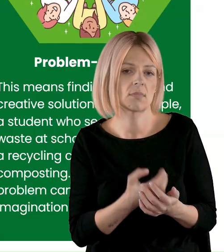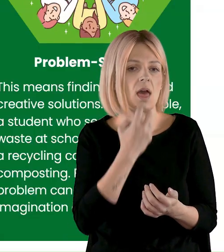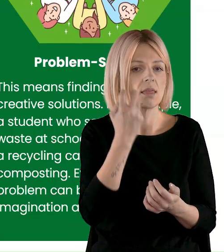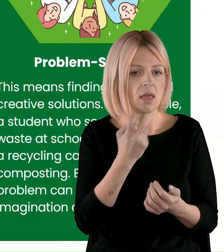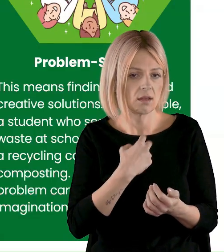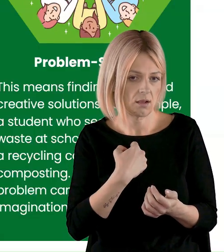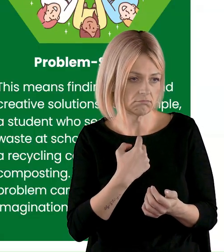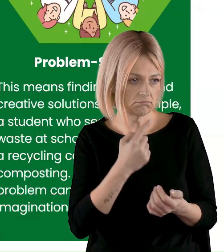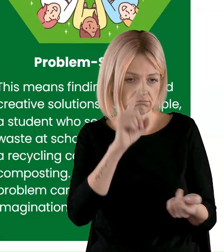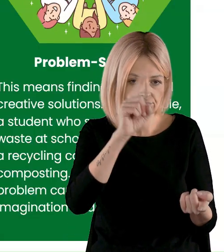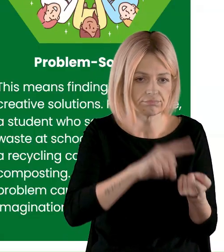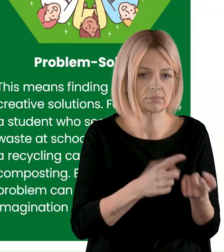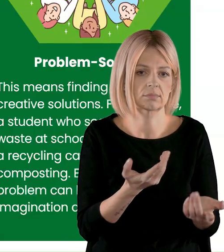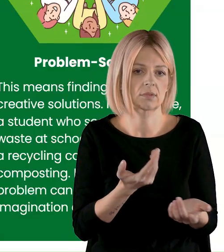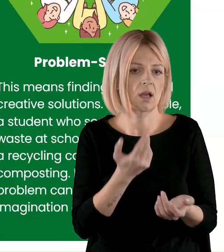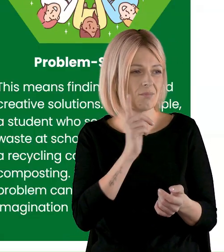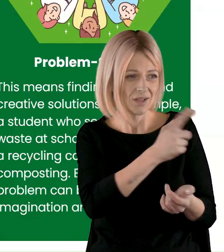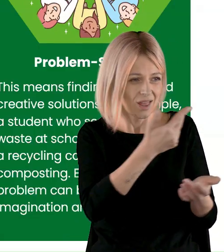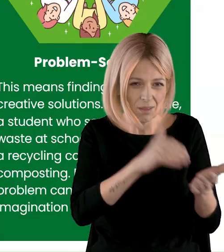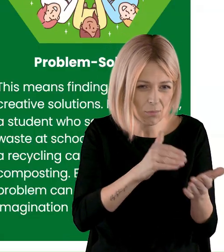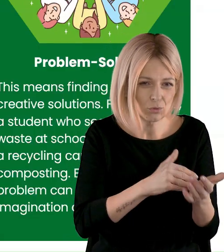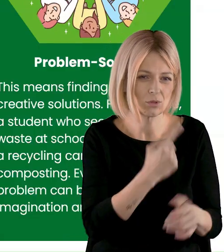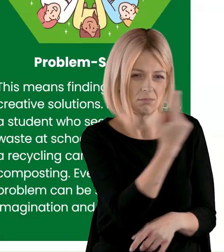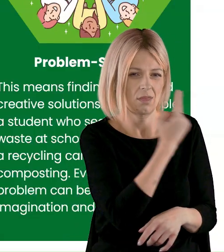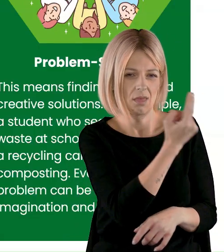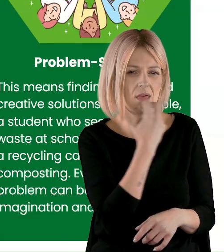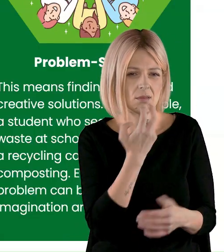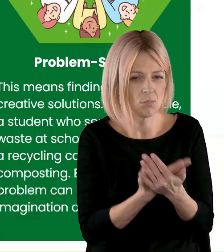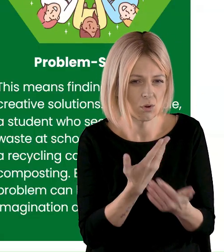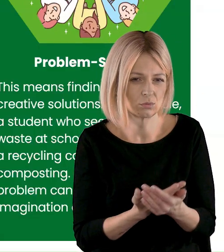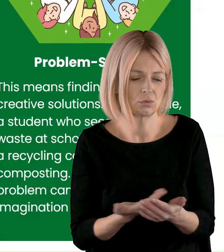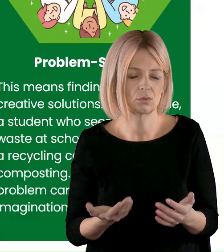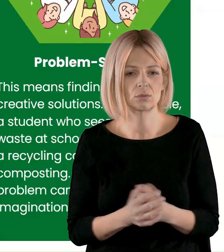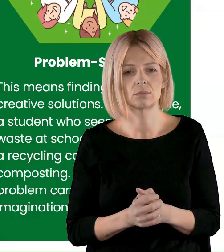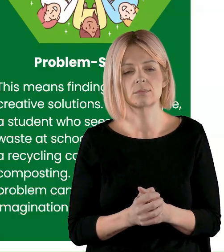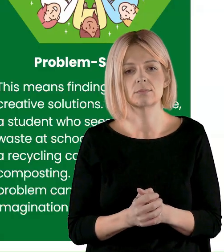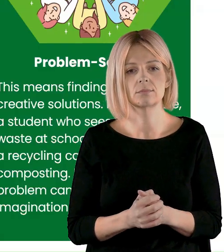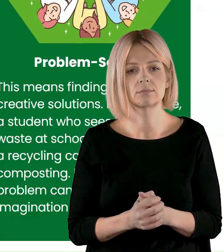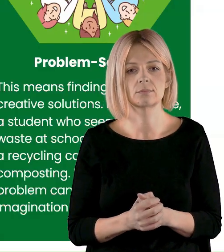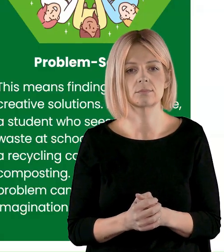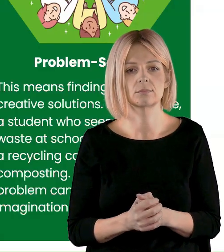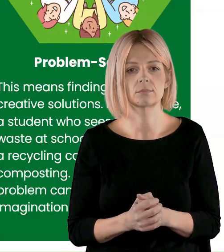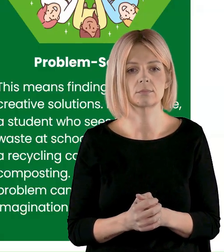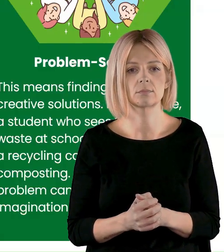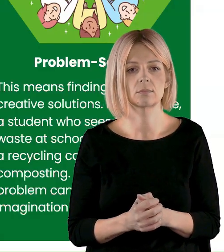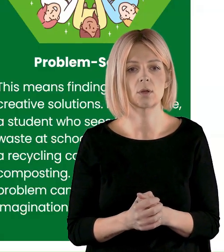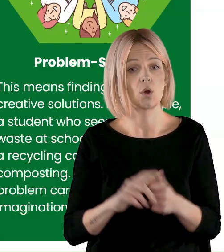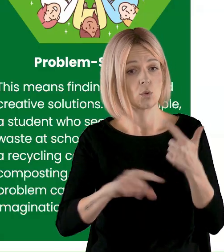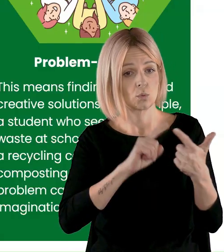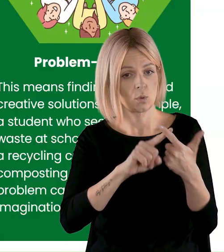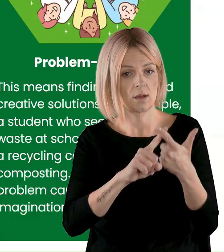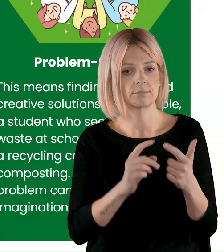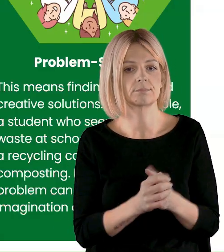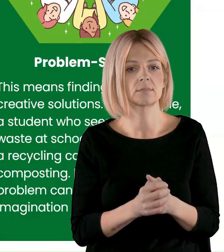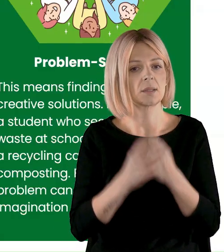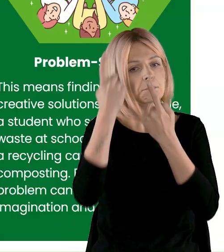use electricity when it's not needed, that this electricity is affecting the environment and the animals that